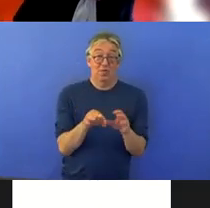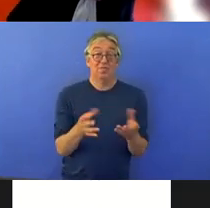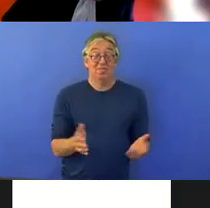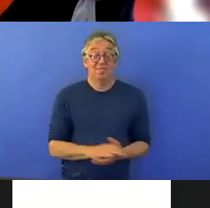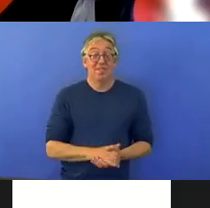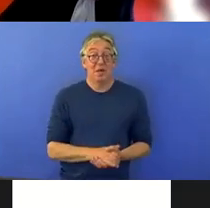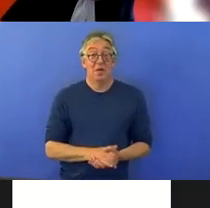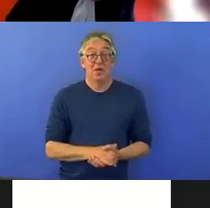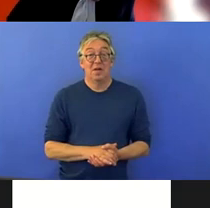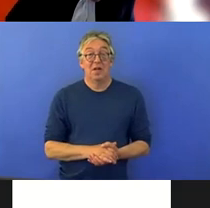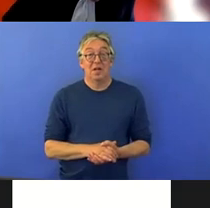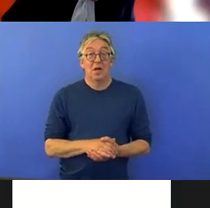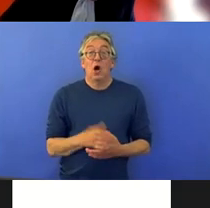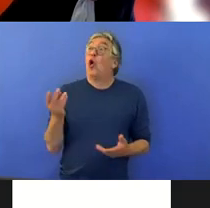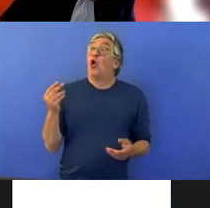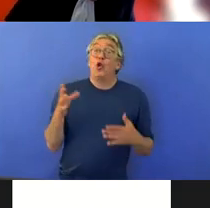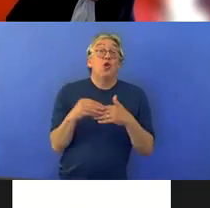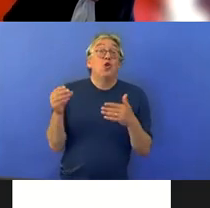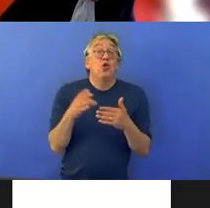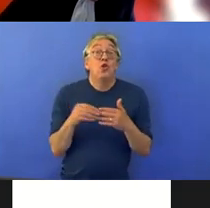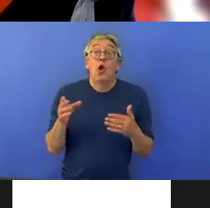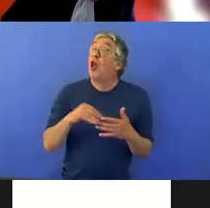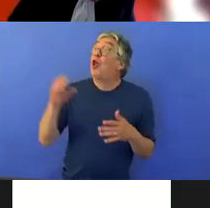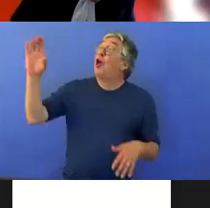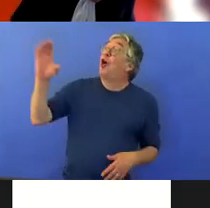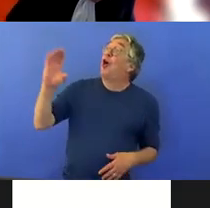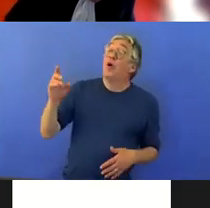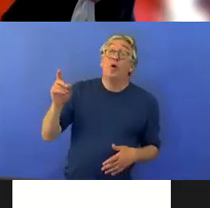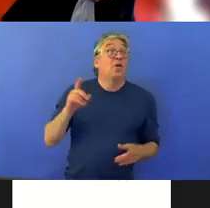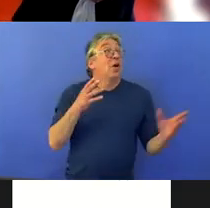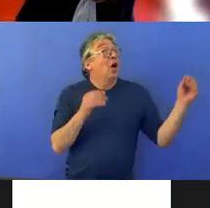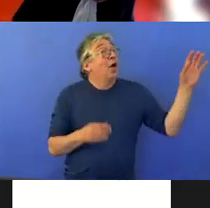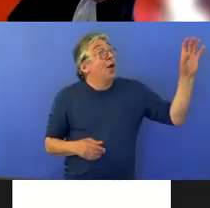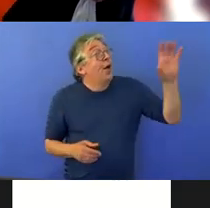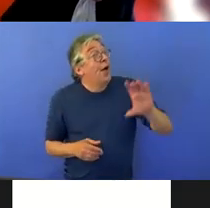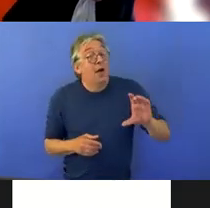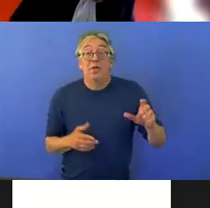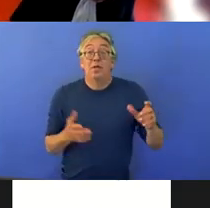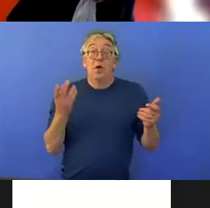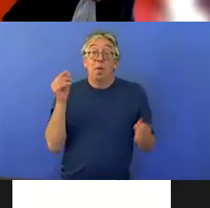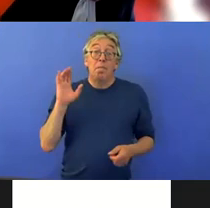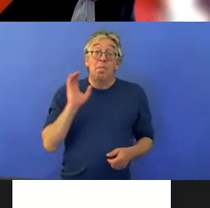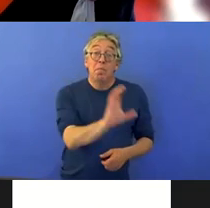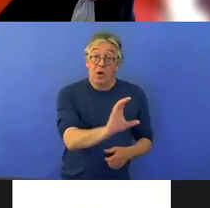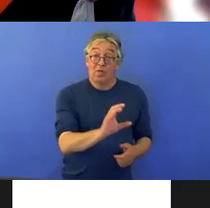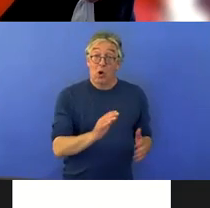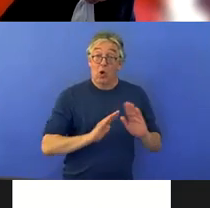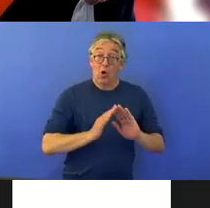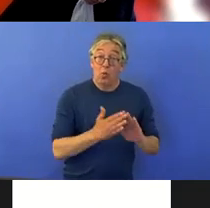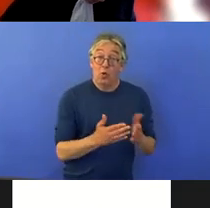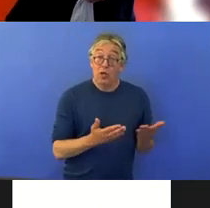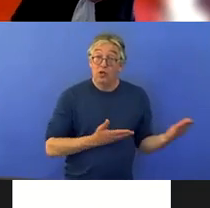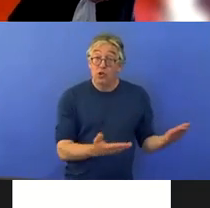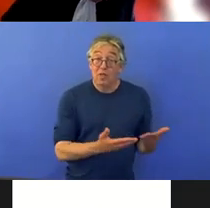the dollars are coming from to deal with issues like home and community-based services. And depending on the country that we're